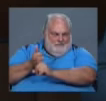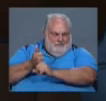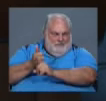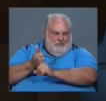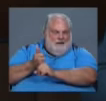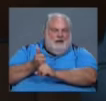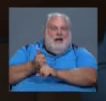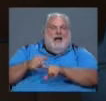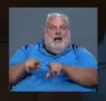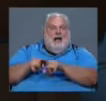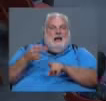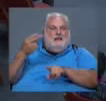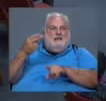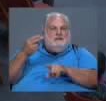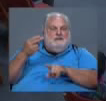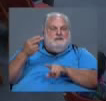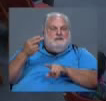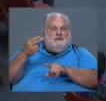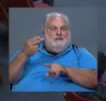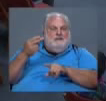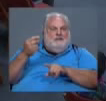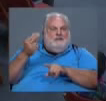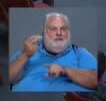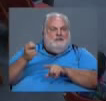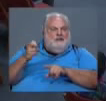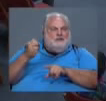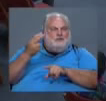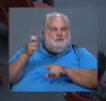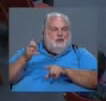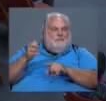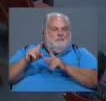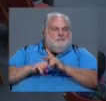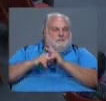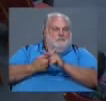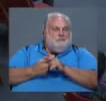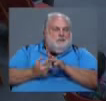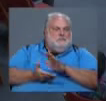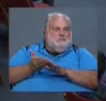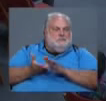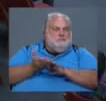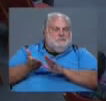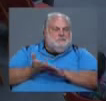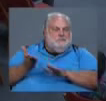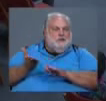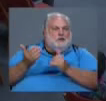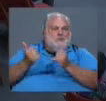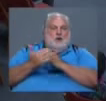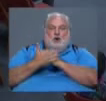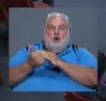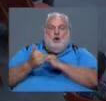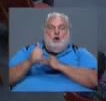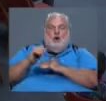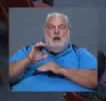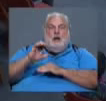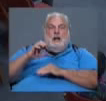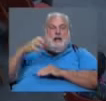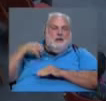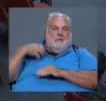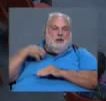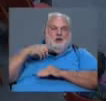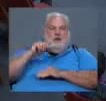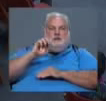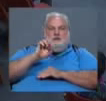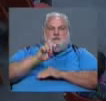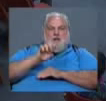throughout the world to keep us safe. So with that as a preface, I'd like to call on Commander Todd Peters, Captain Peters, who would